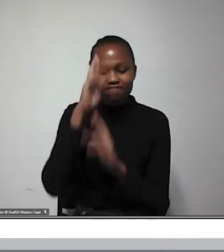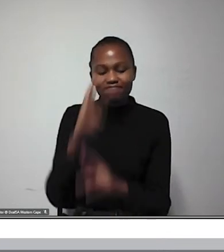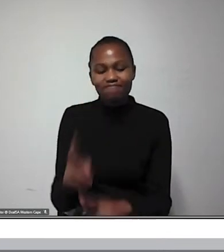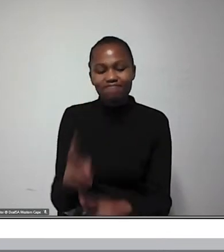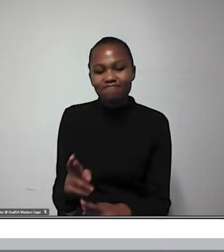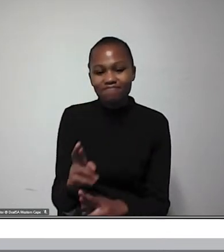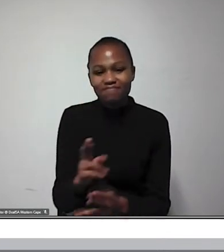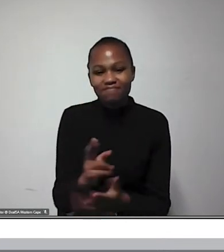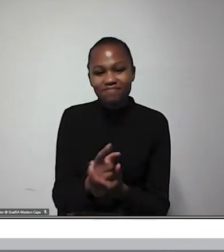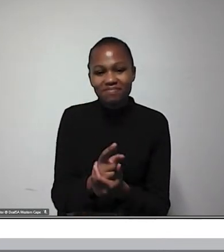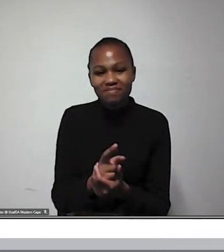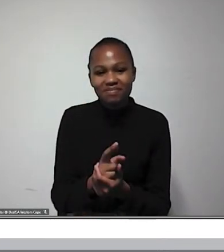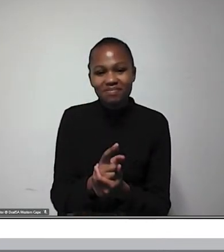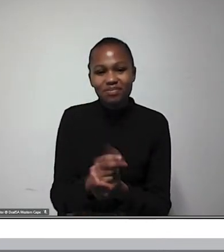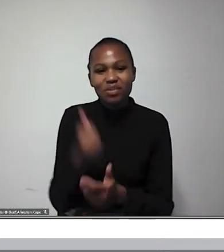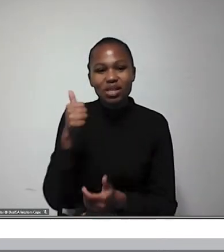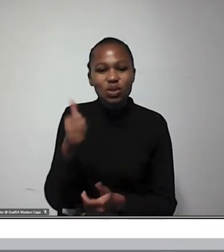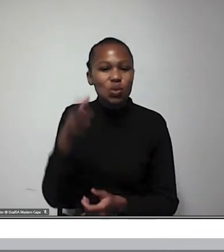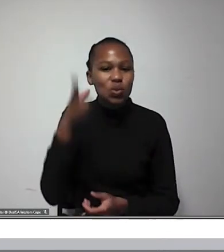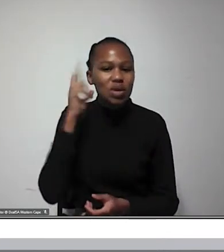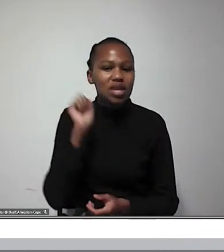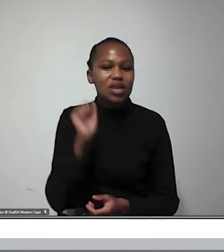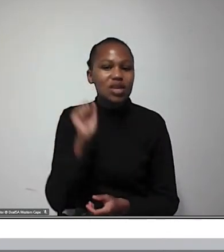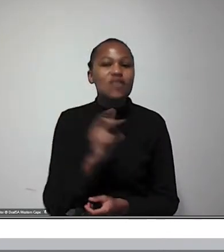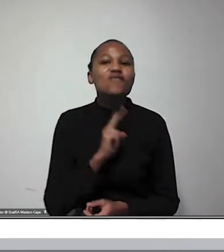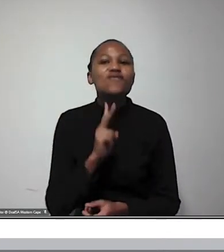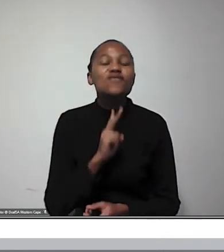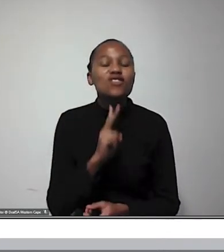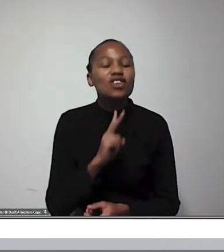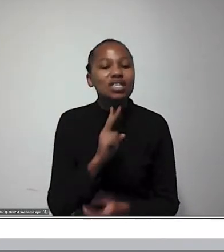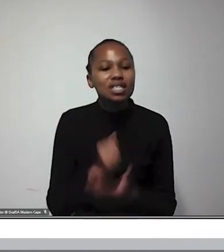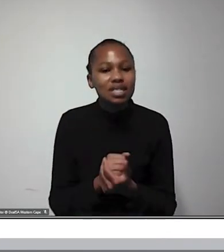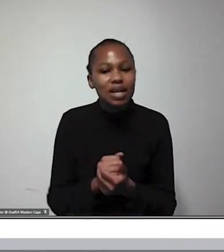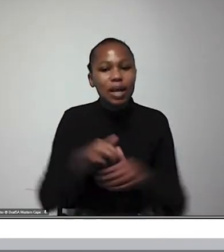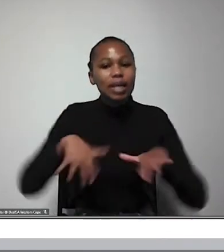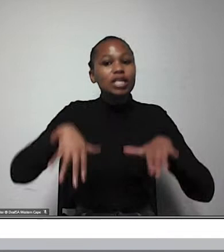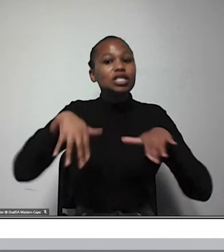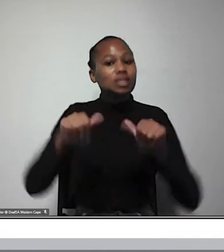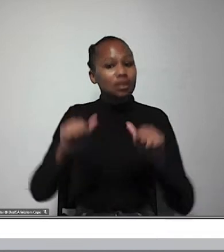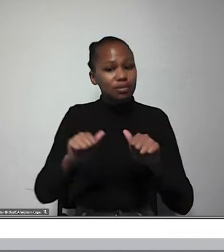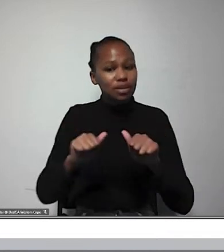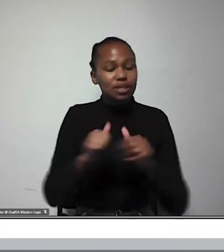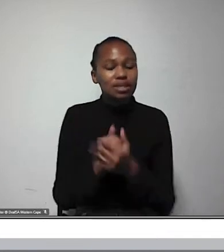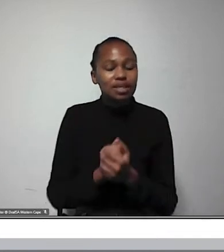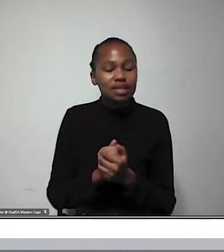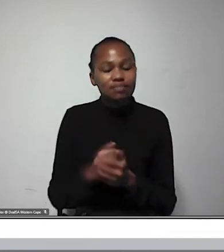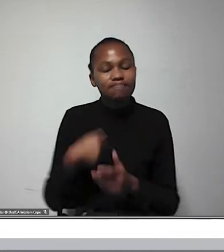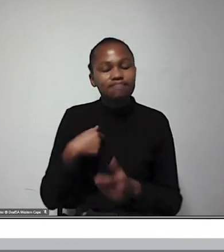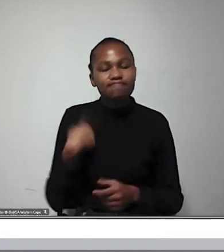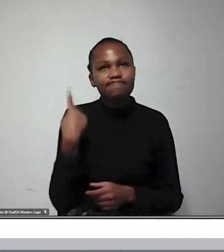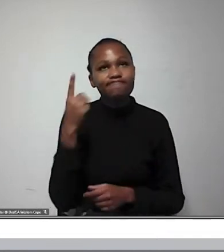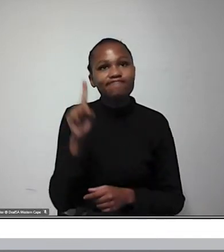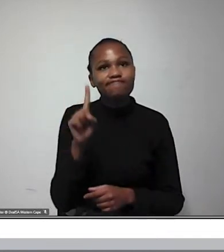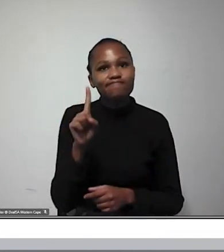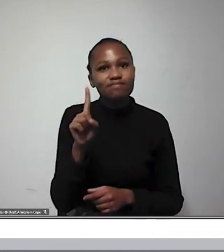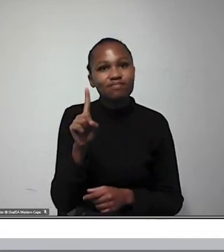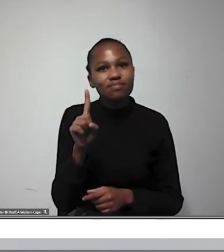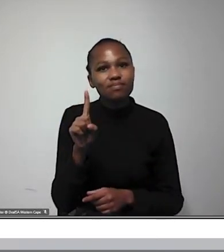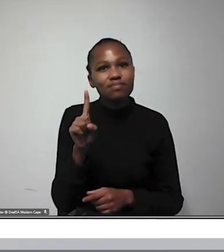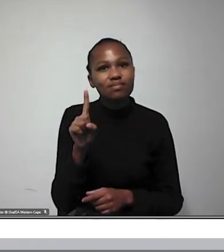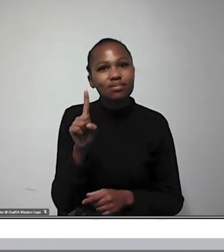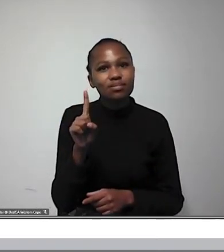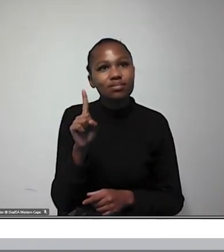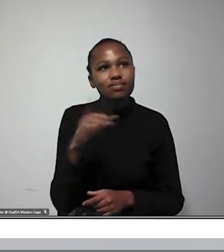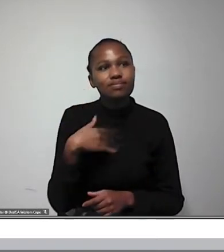Westhuizen. It's good to hear your voice. Chair, my first one was that we note